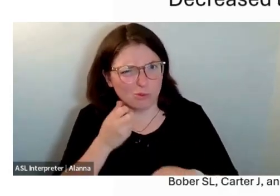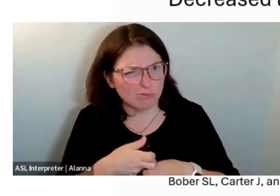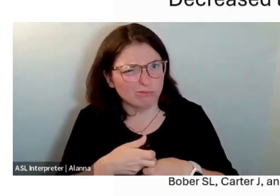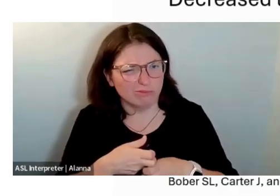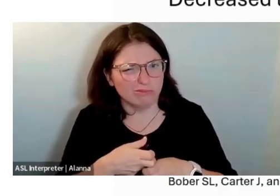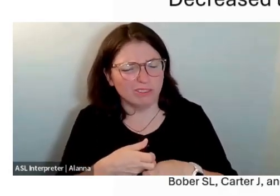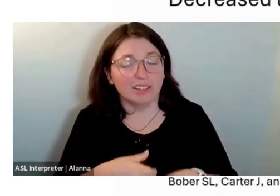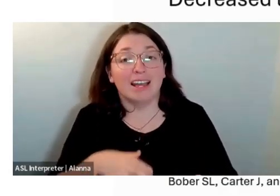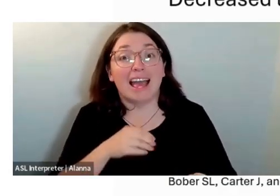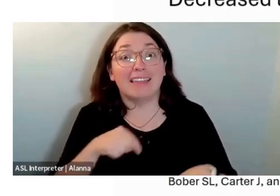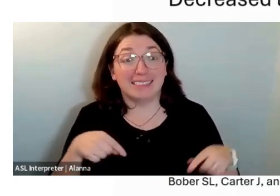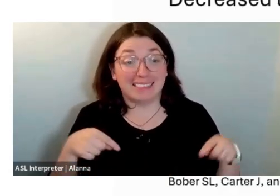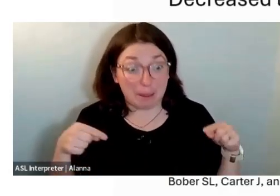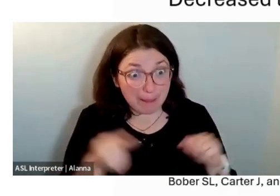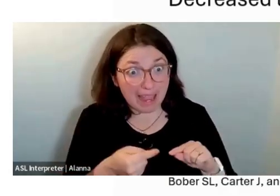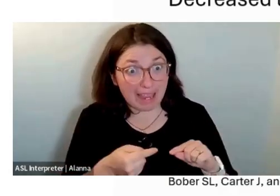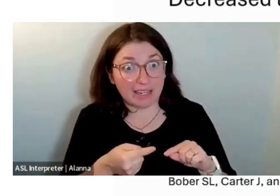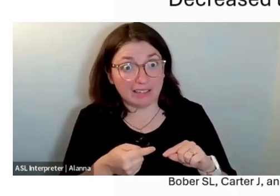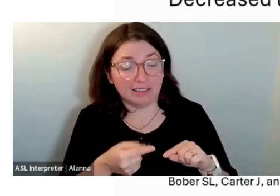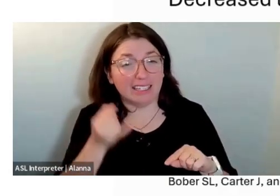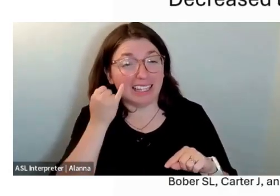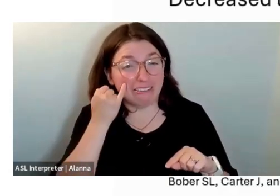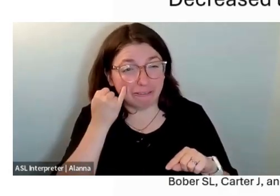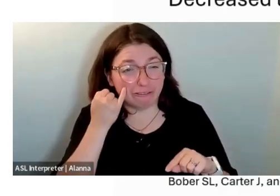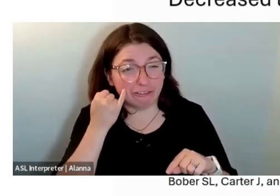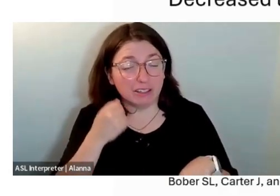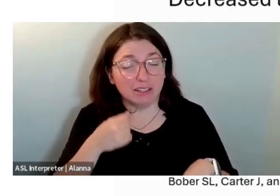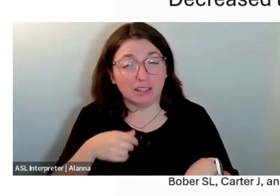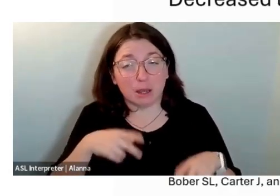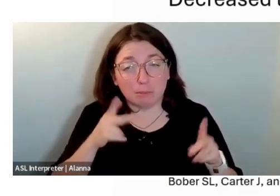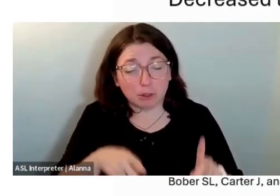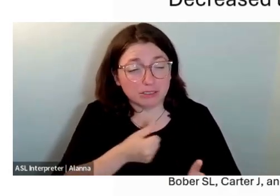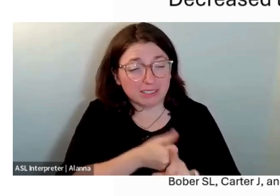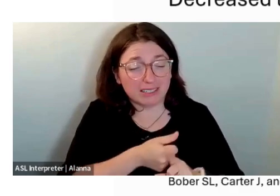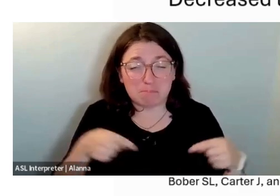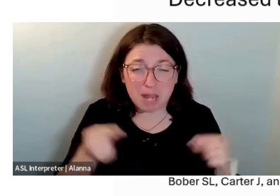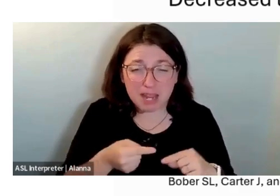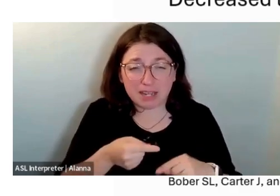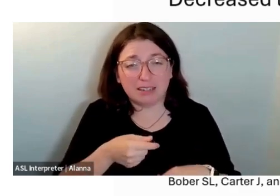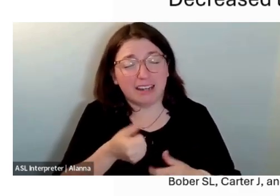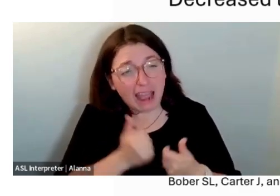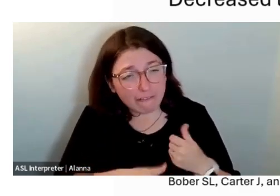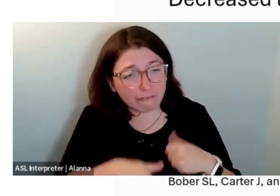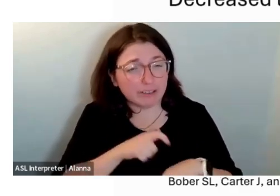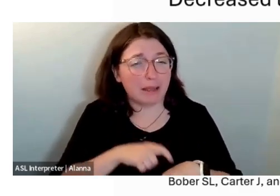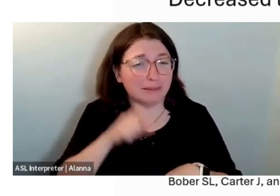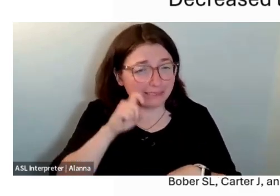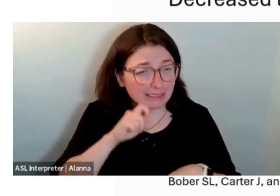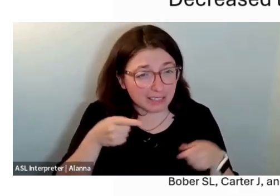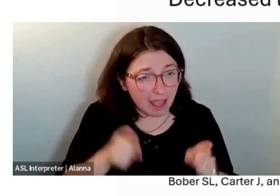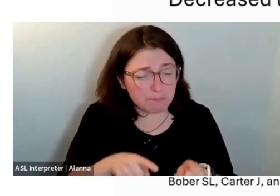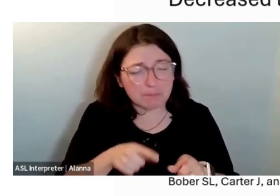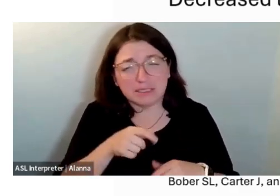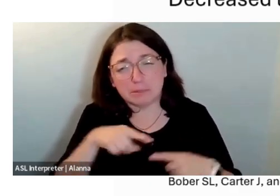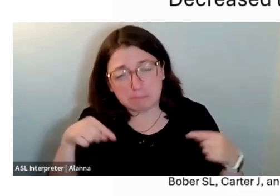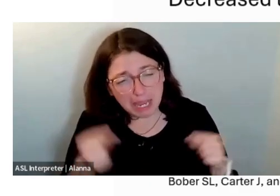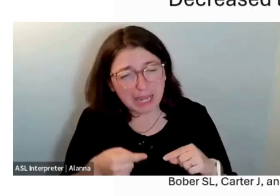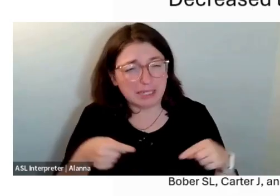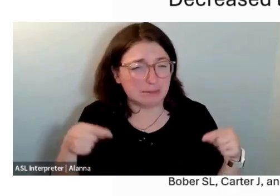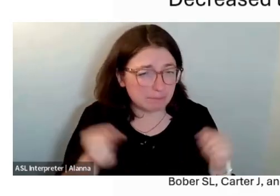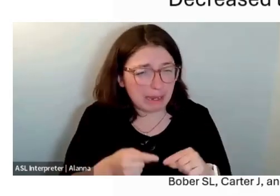become a cycle. If someone repeatedly endures pain, the pelvic floor muscles may start guarding